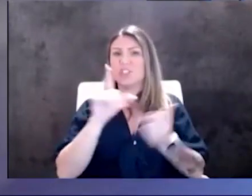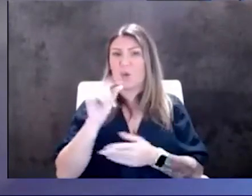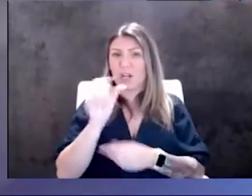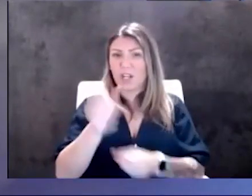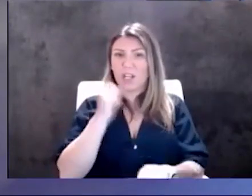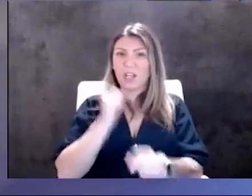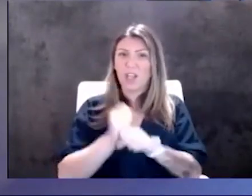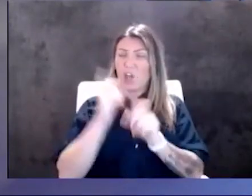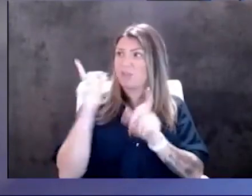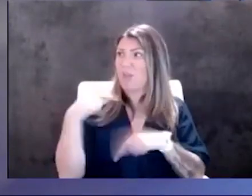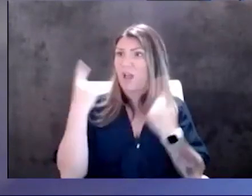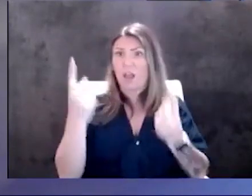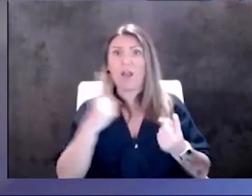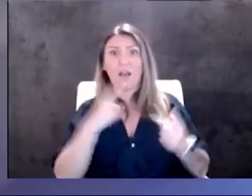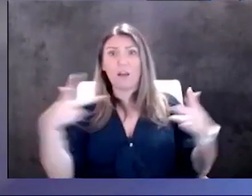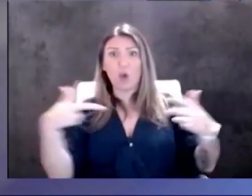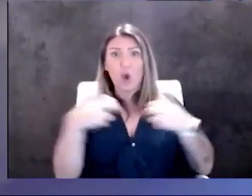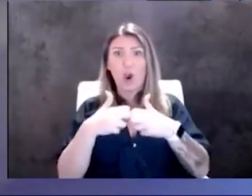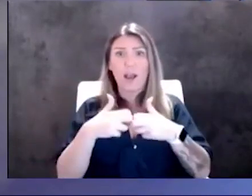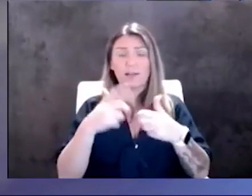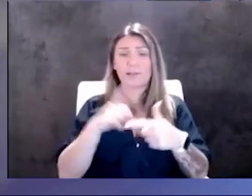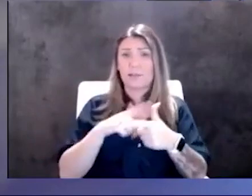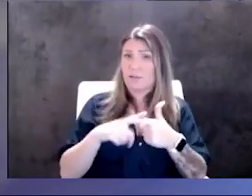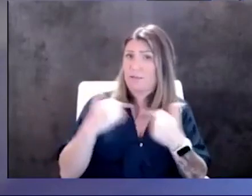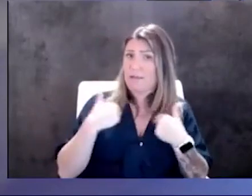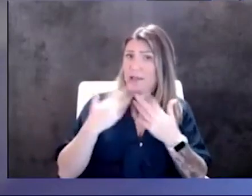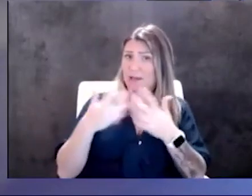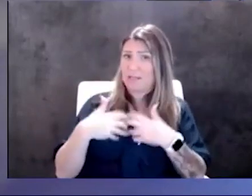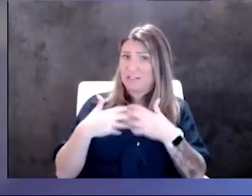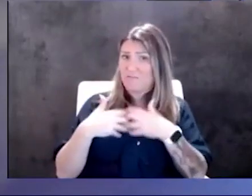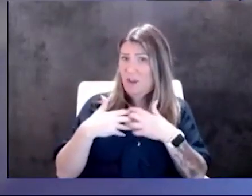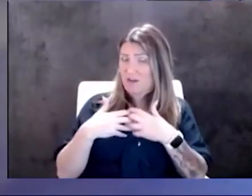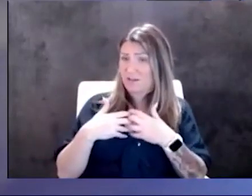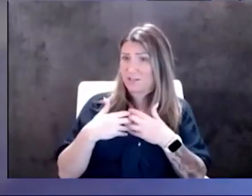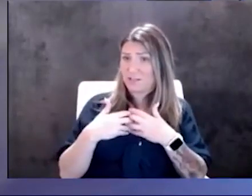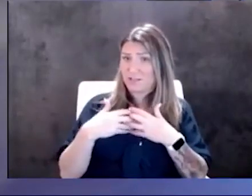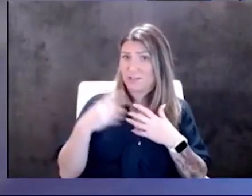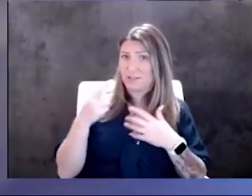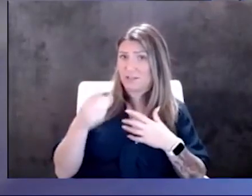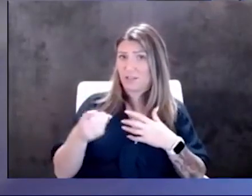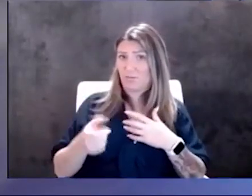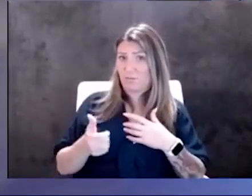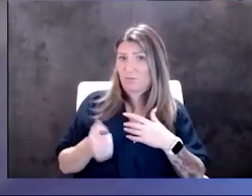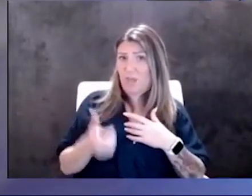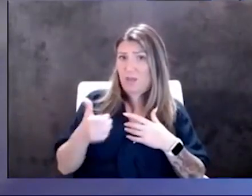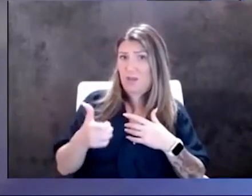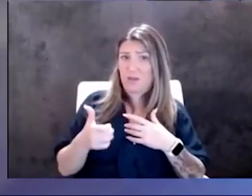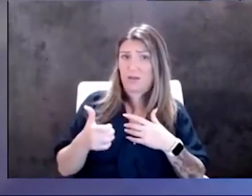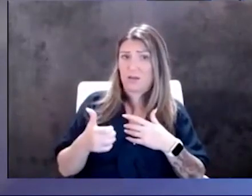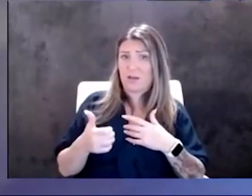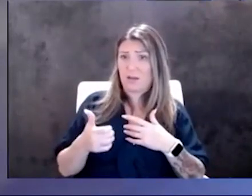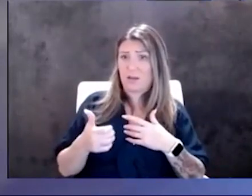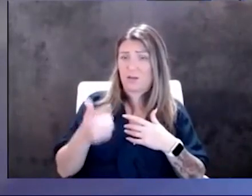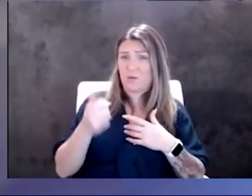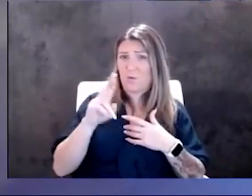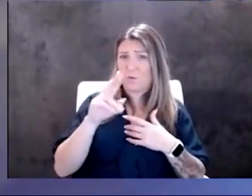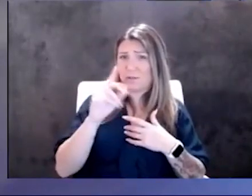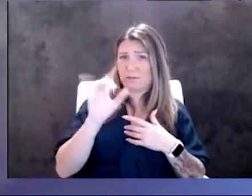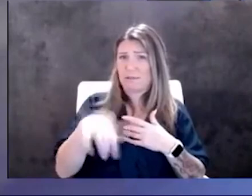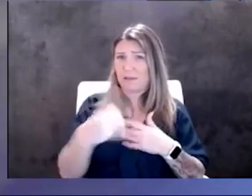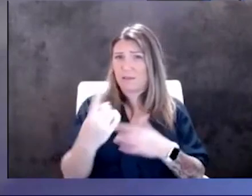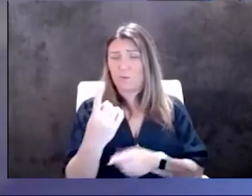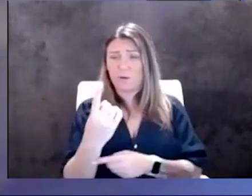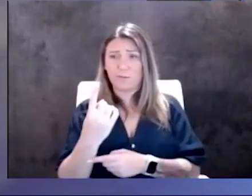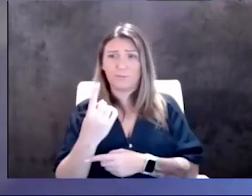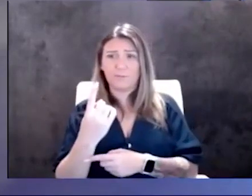as well. And it was one, I think, that he would hit a button. Is that right? Or was this the one that it went to where he